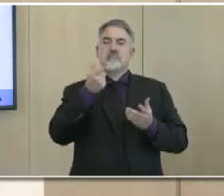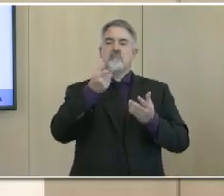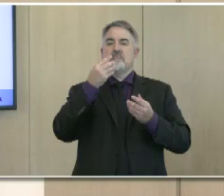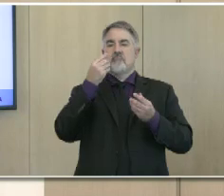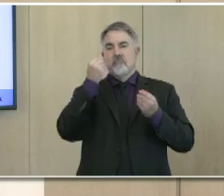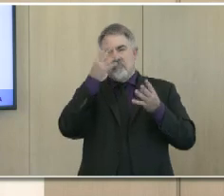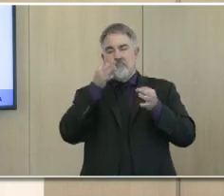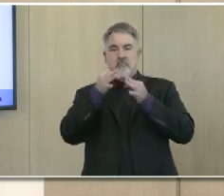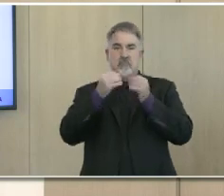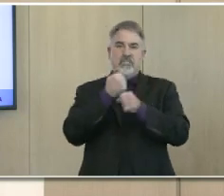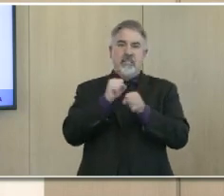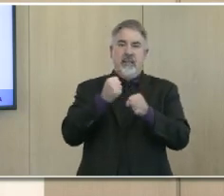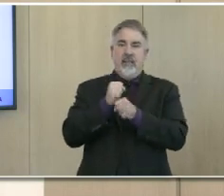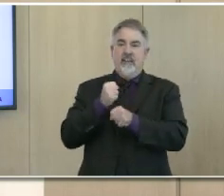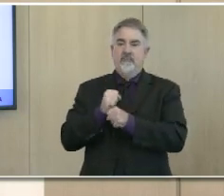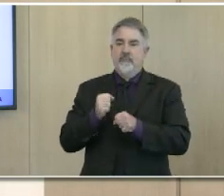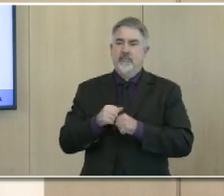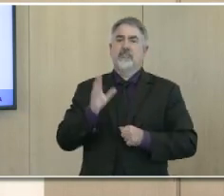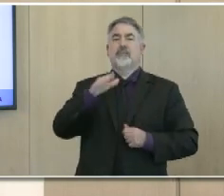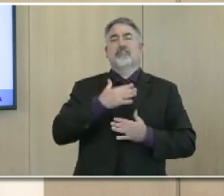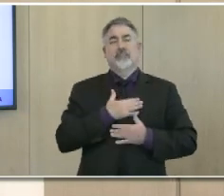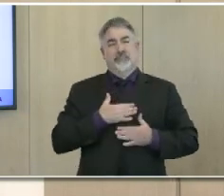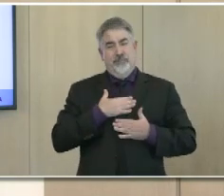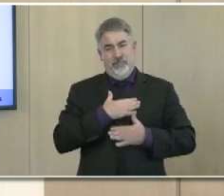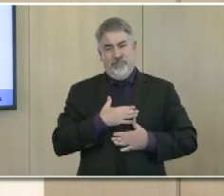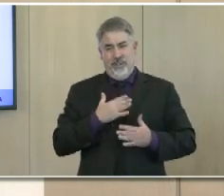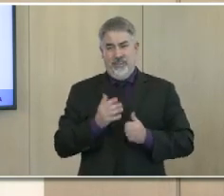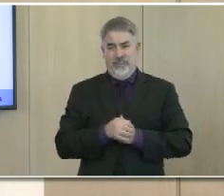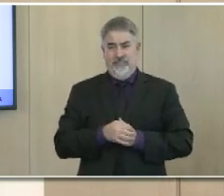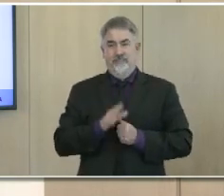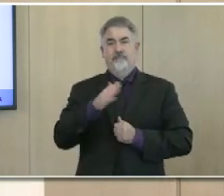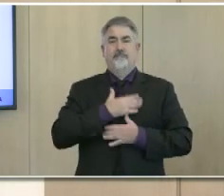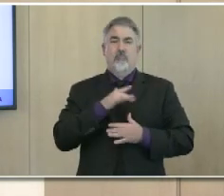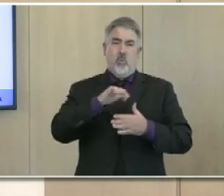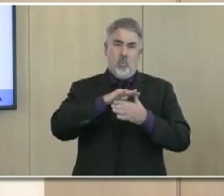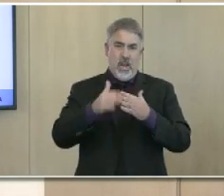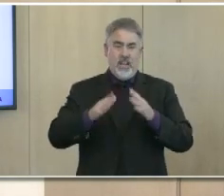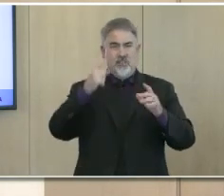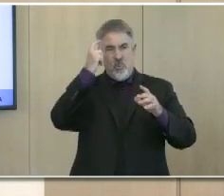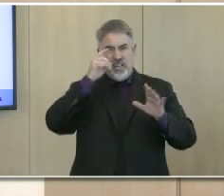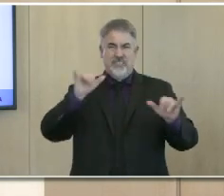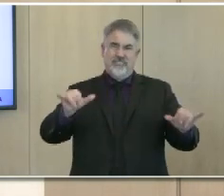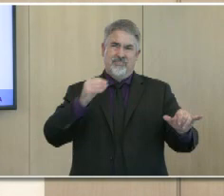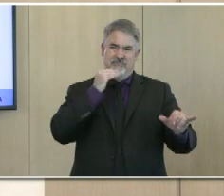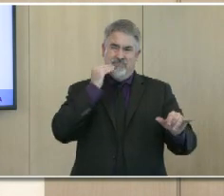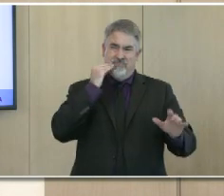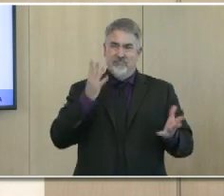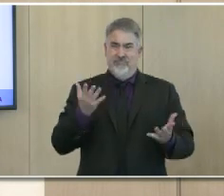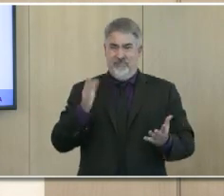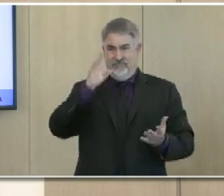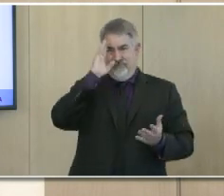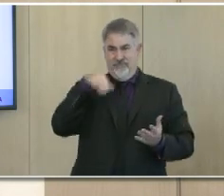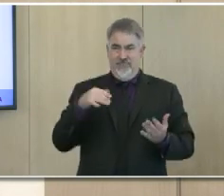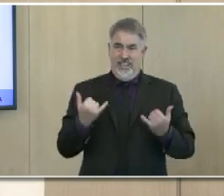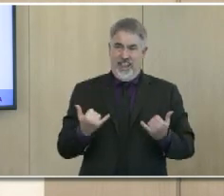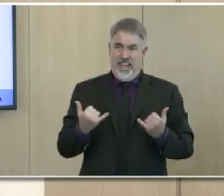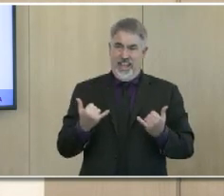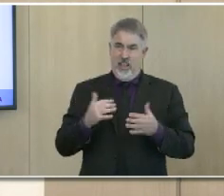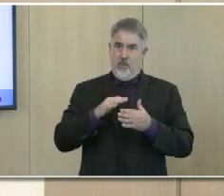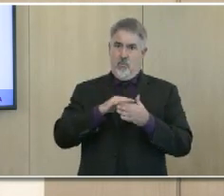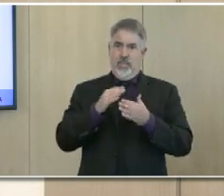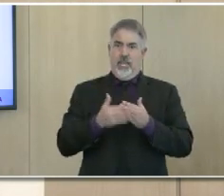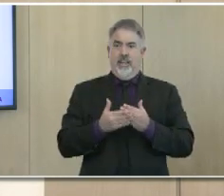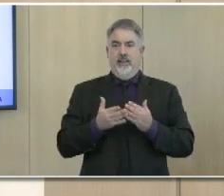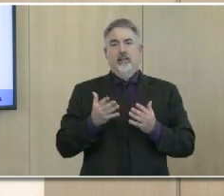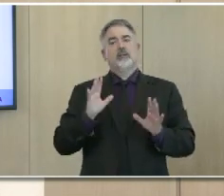So enjoy the weekend wisely, and even though it's a weekend, we're still going to be doing these press